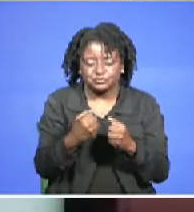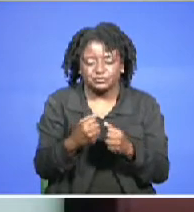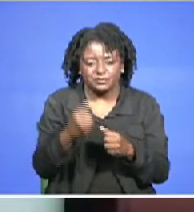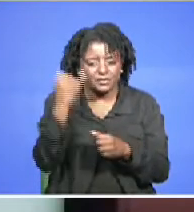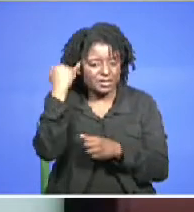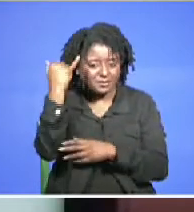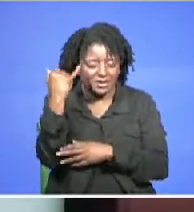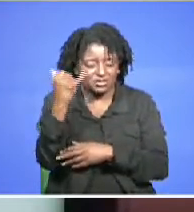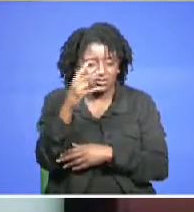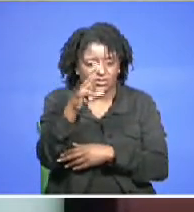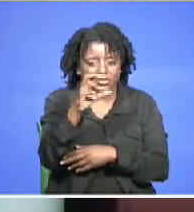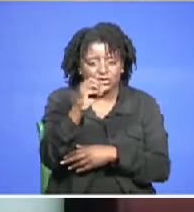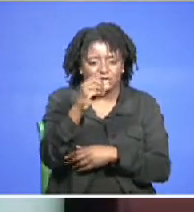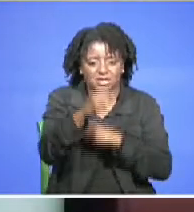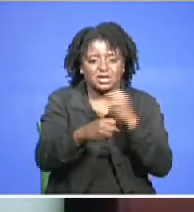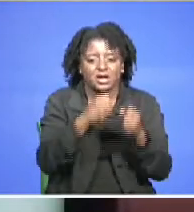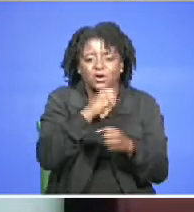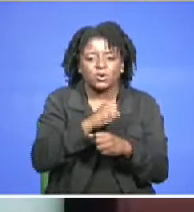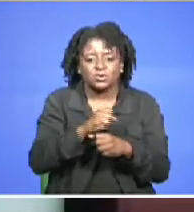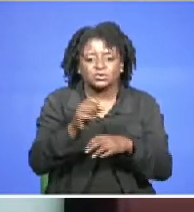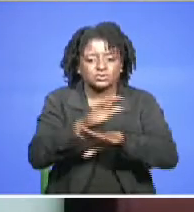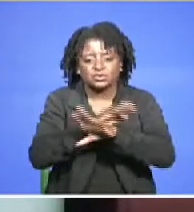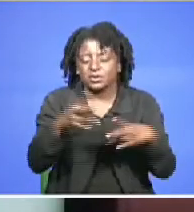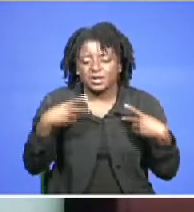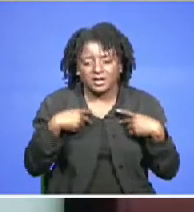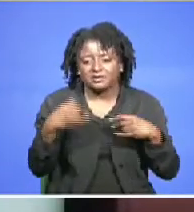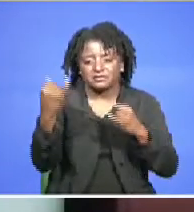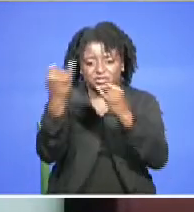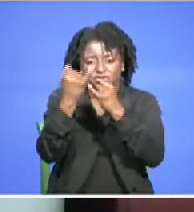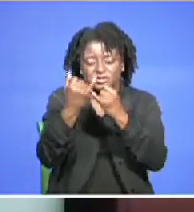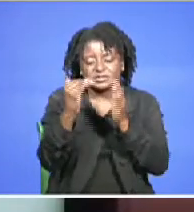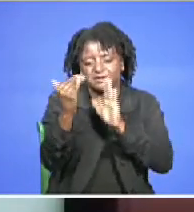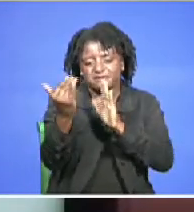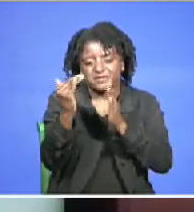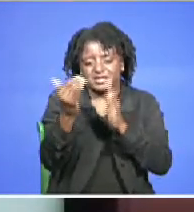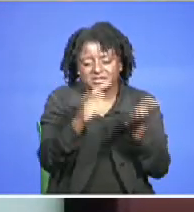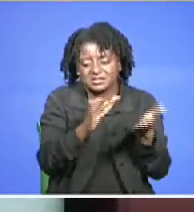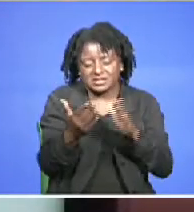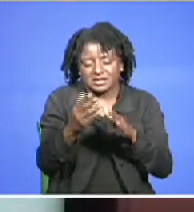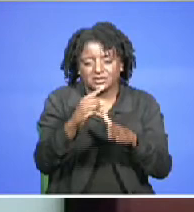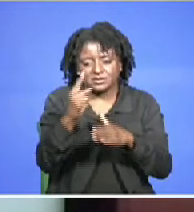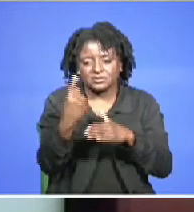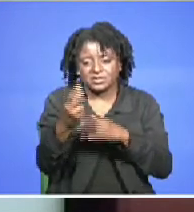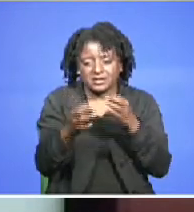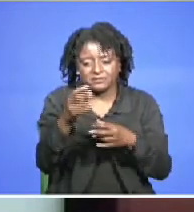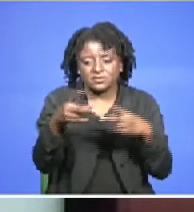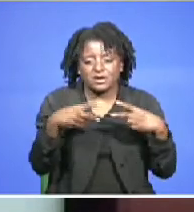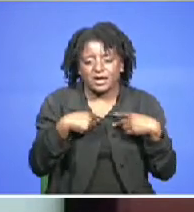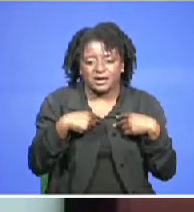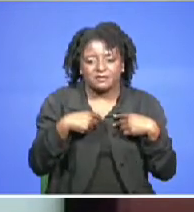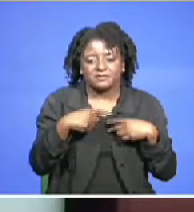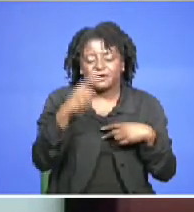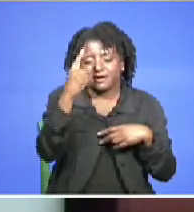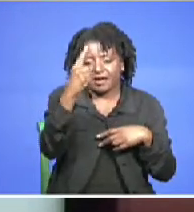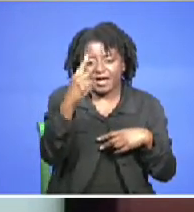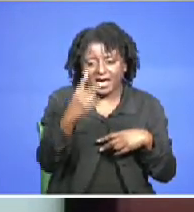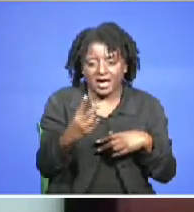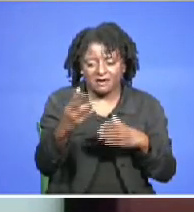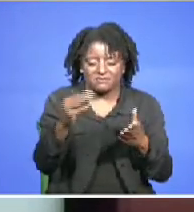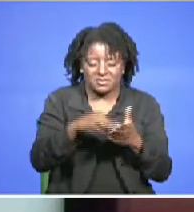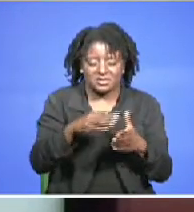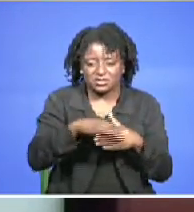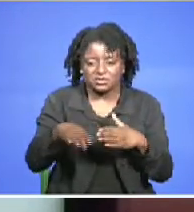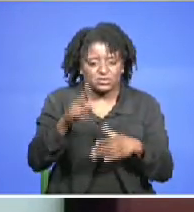uninsured facing imminent death unless you can come up with $500,000. You can't cook